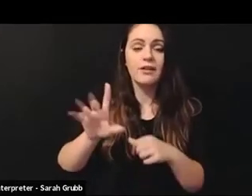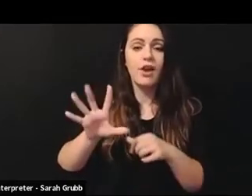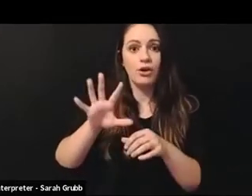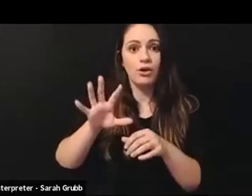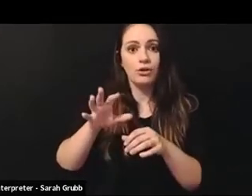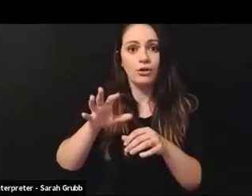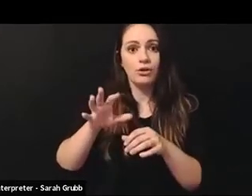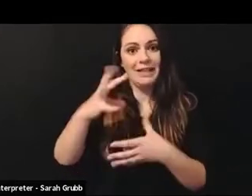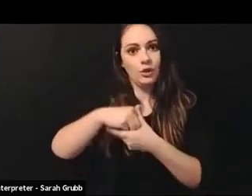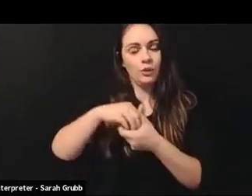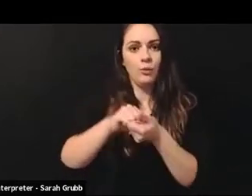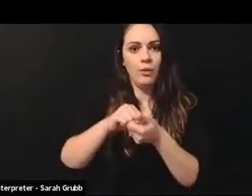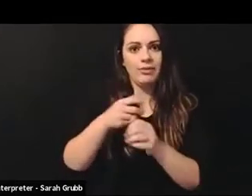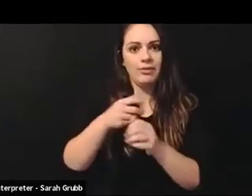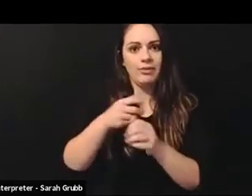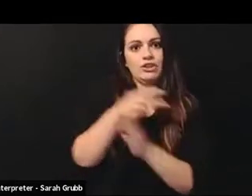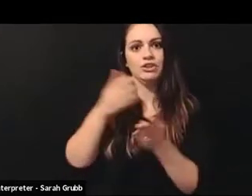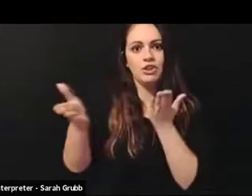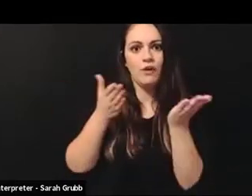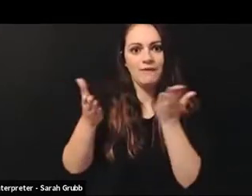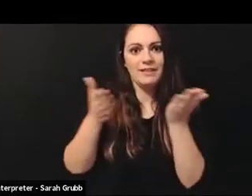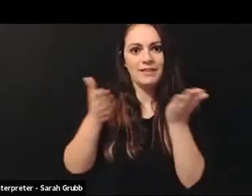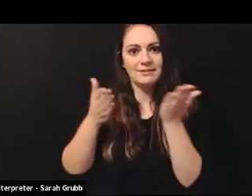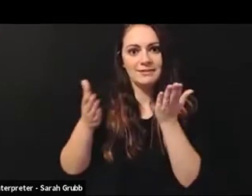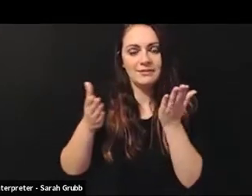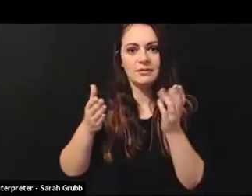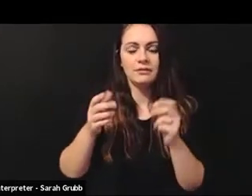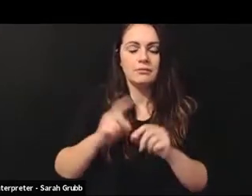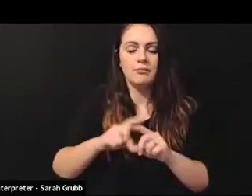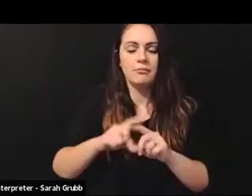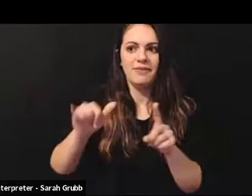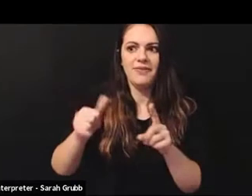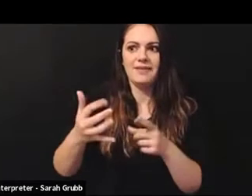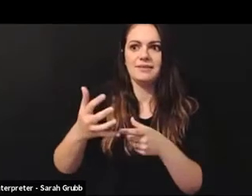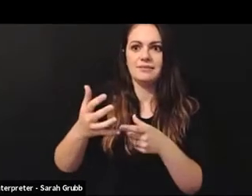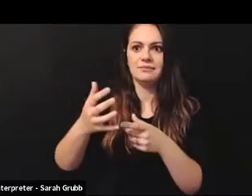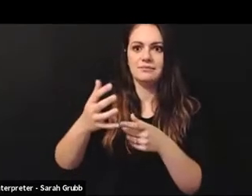but it's covered along with everything else. So it's just a smattering.